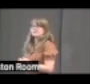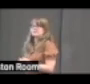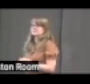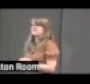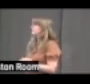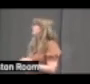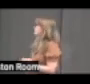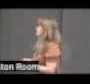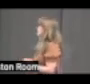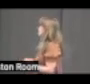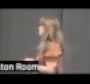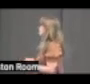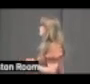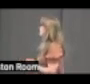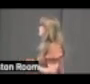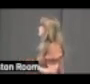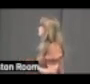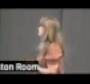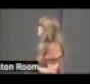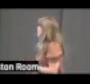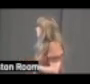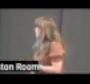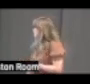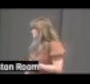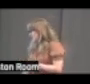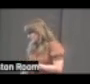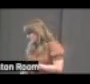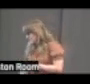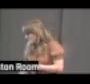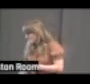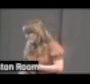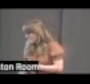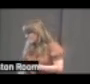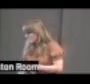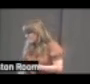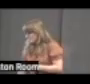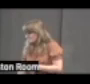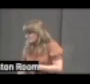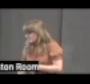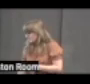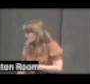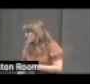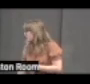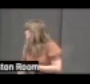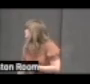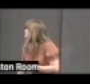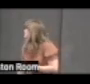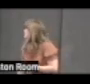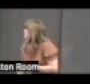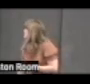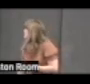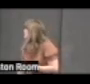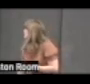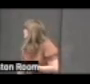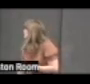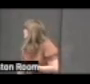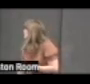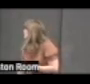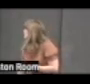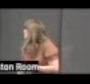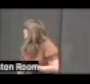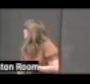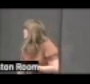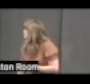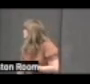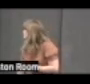I did this with the San Diego Zoo for 5 years, and saw whether or not competition would increase breeding success in